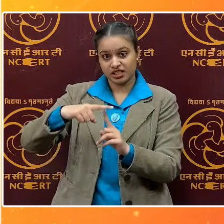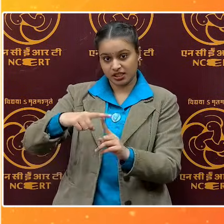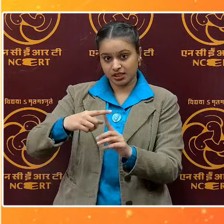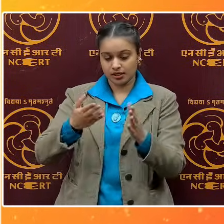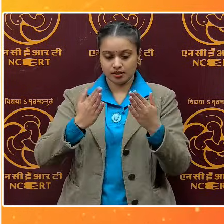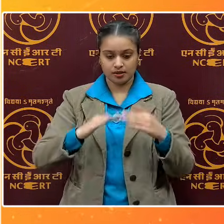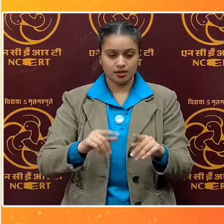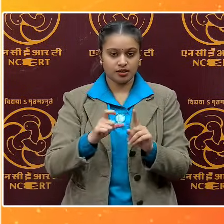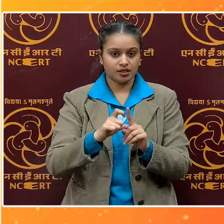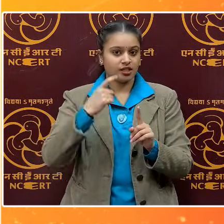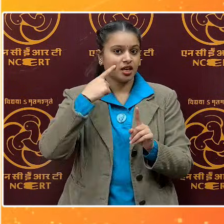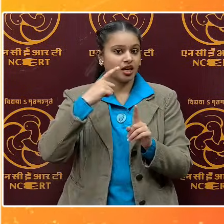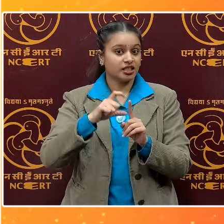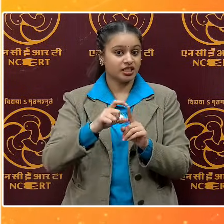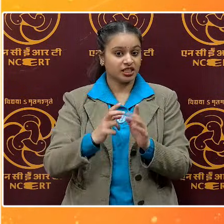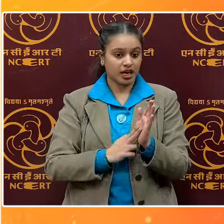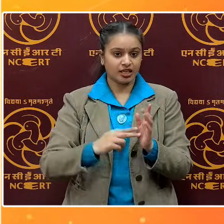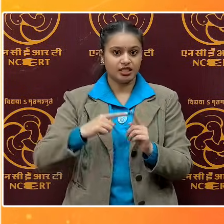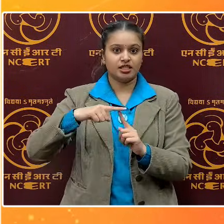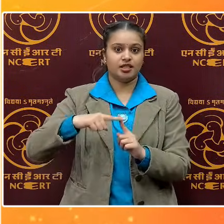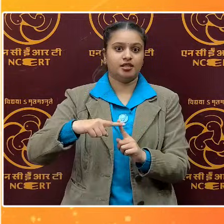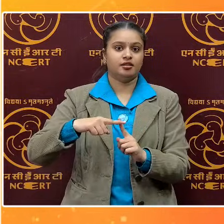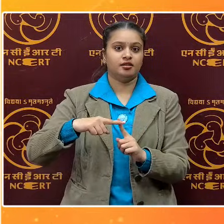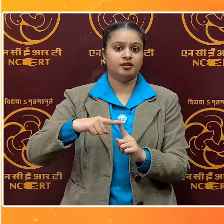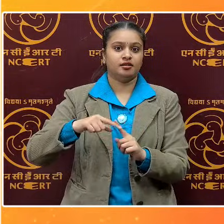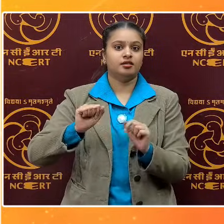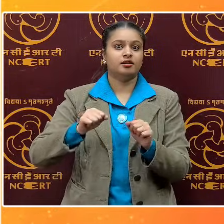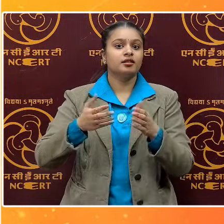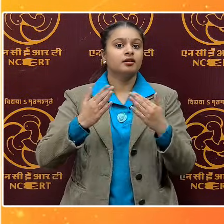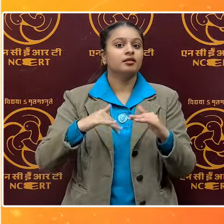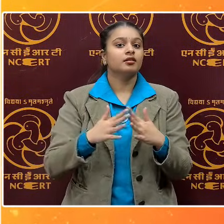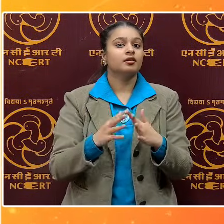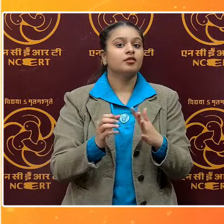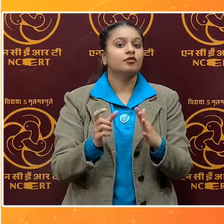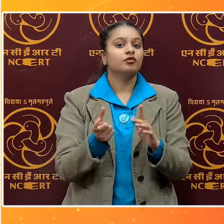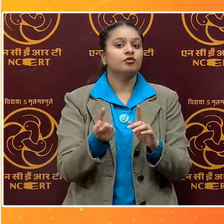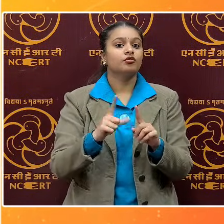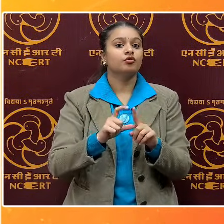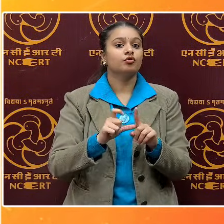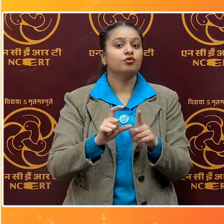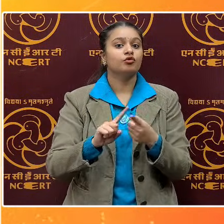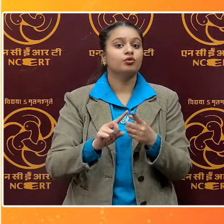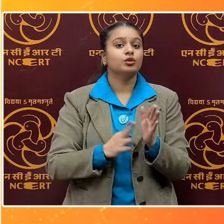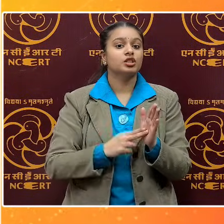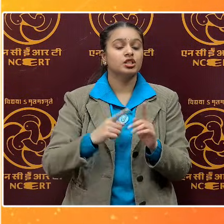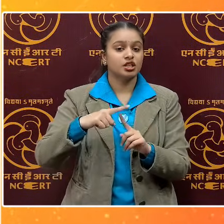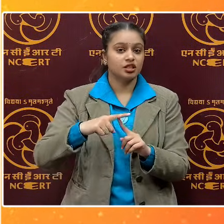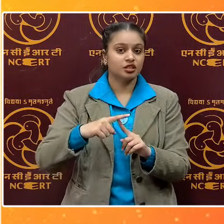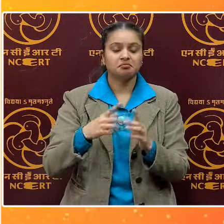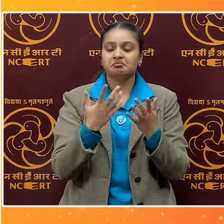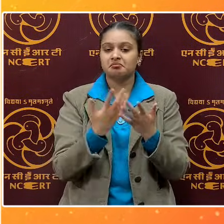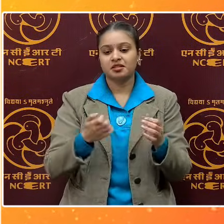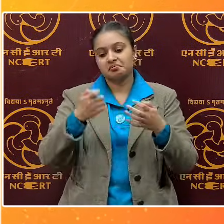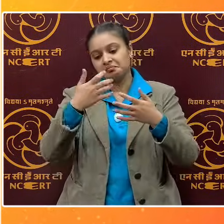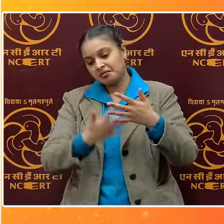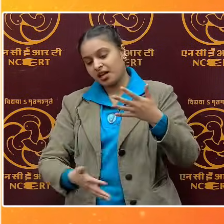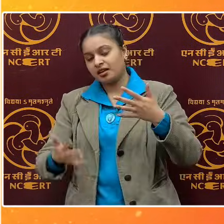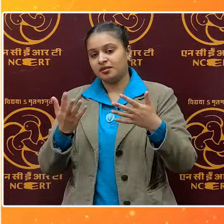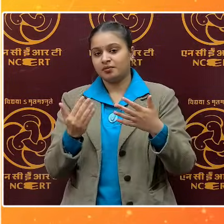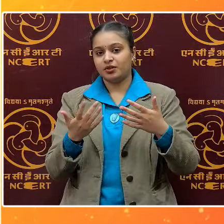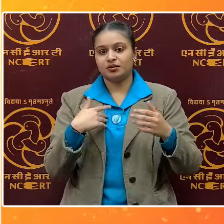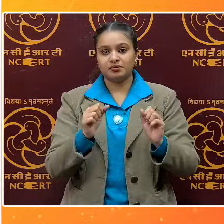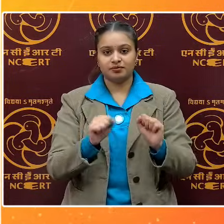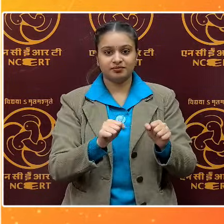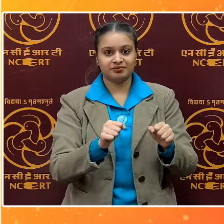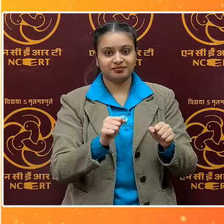not, Didn't. didn't. And would not, Wouldn't. wouldn't. Couldn't. Shouldn't. Mustn't.